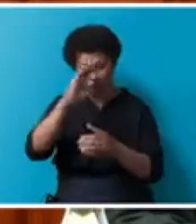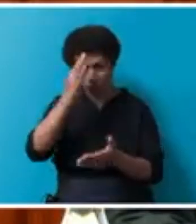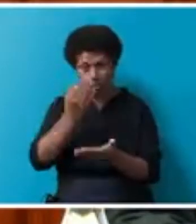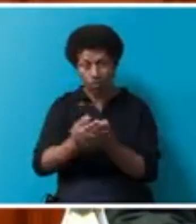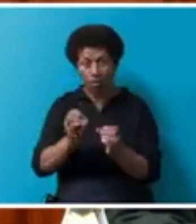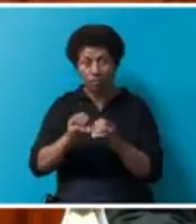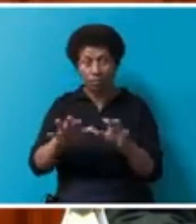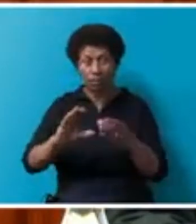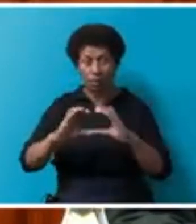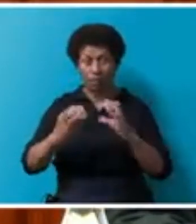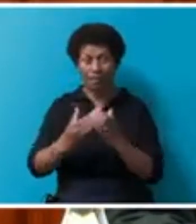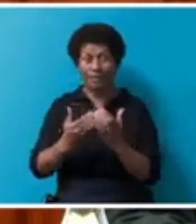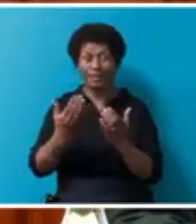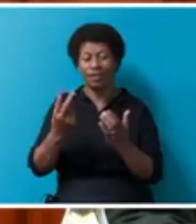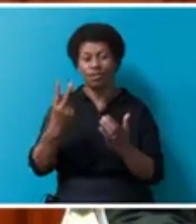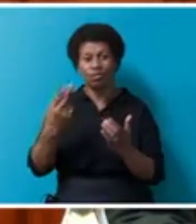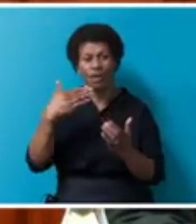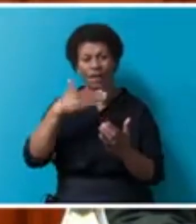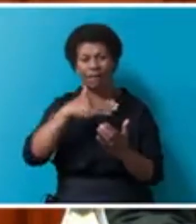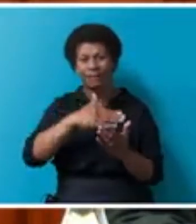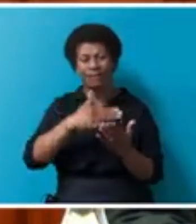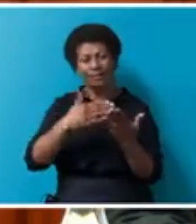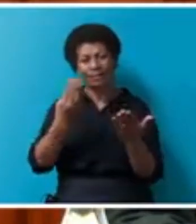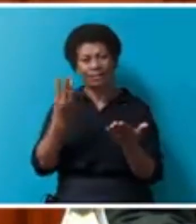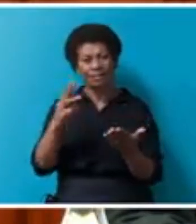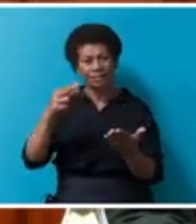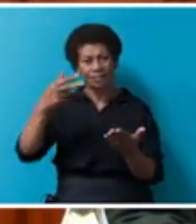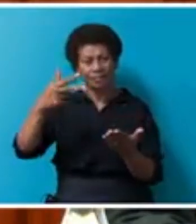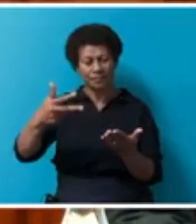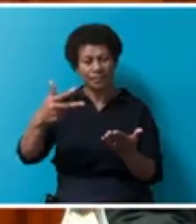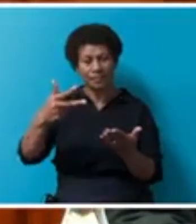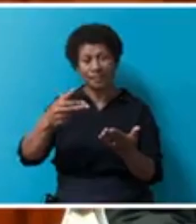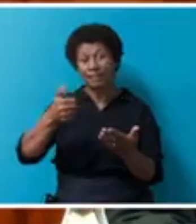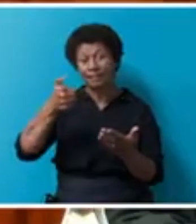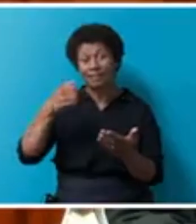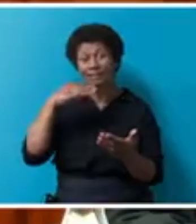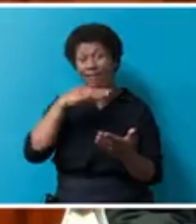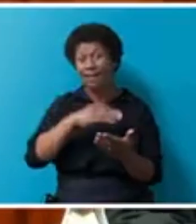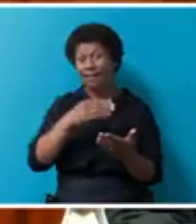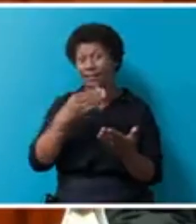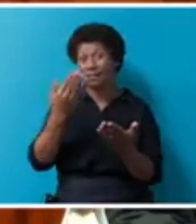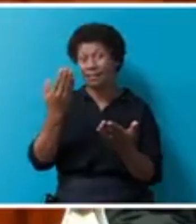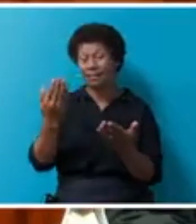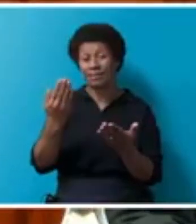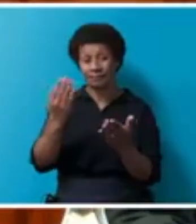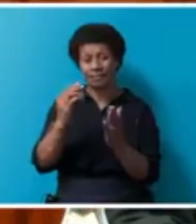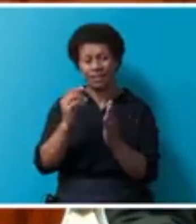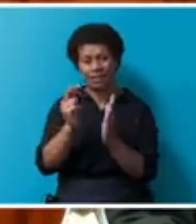over 2,584 students and involving 643